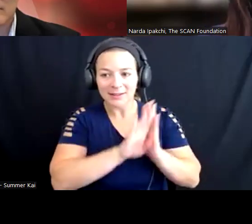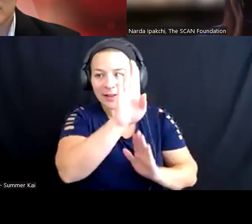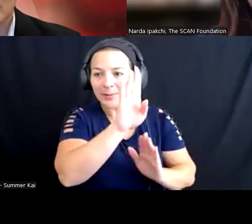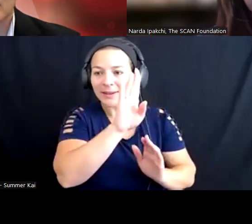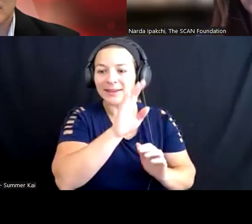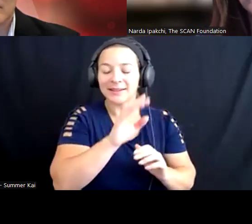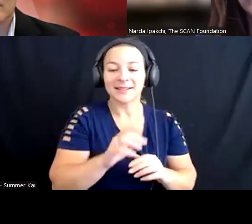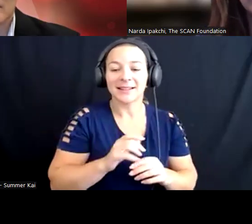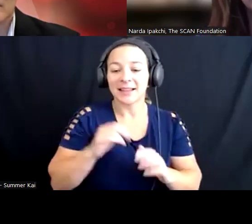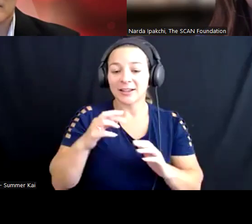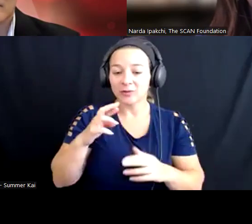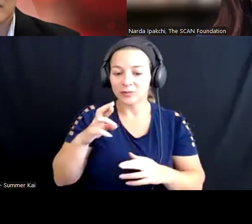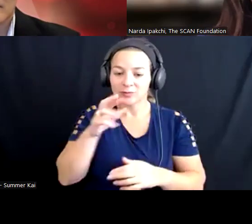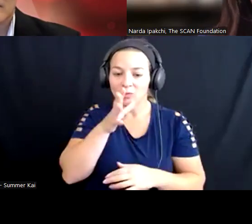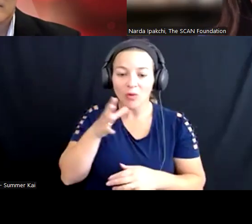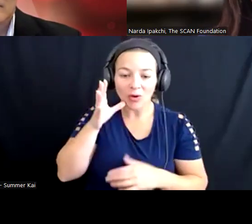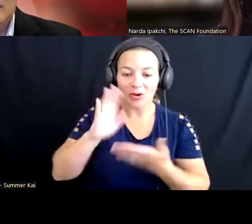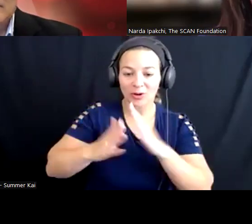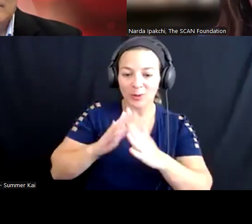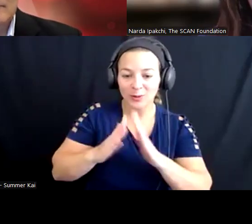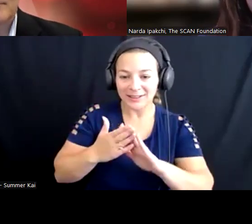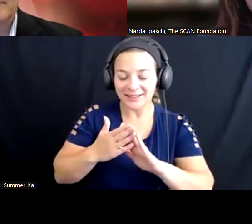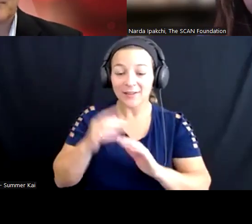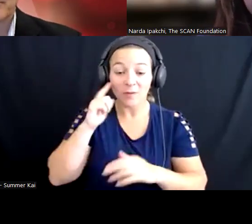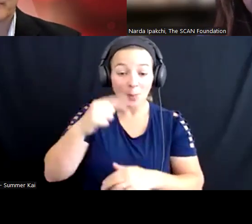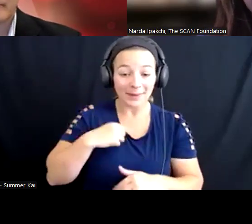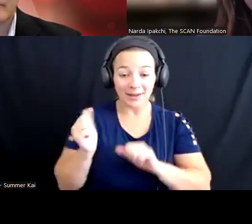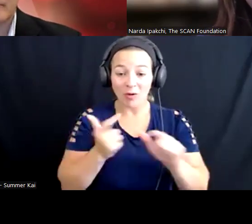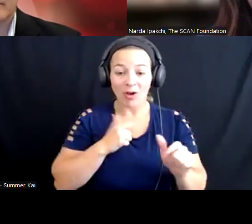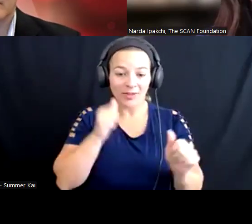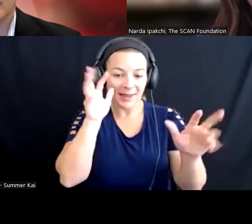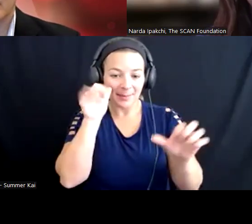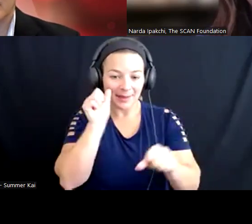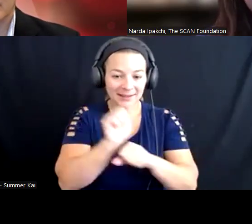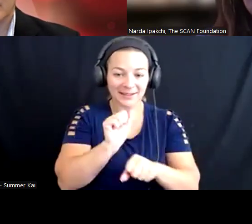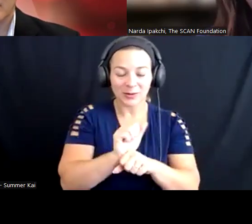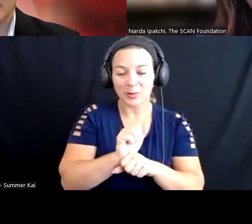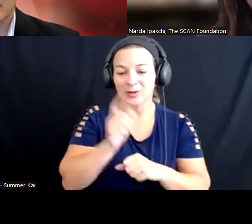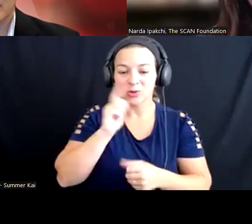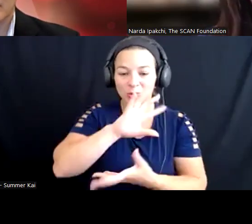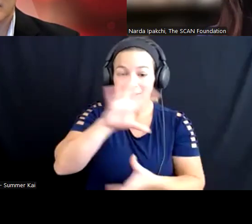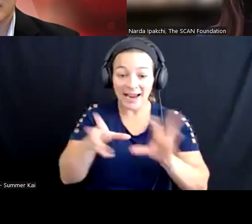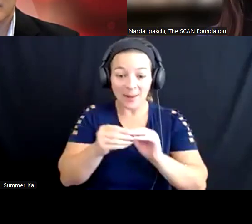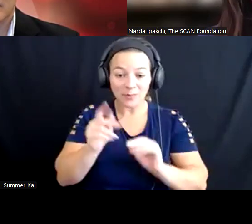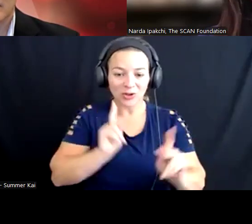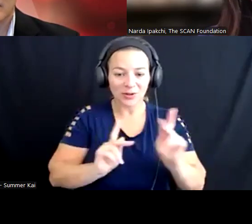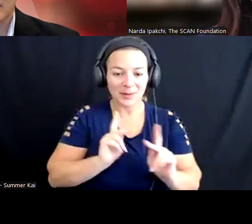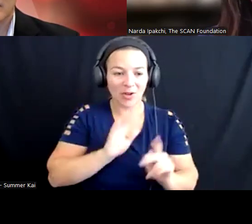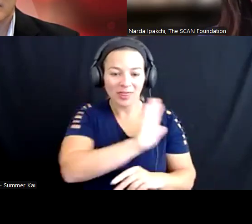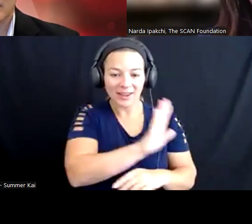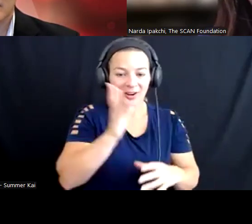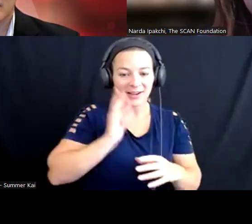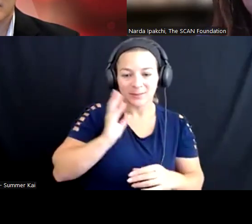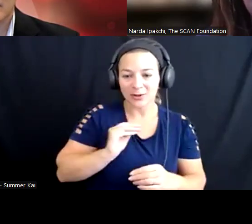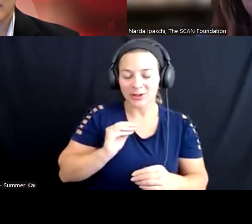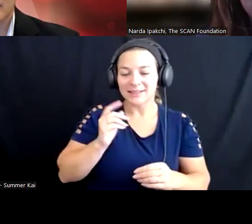living in rural communities. And so for me, all the incredible work that's been done to capture people's experiences and circumstances to shape this